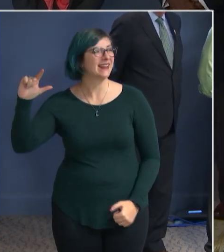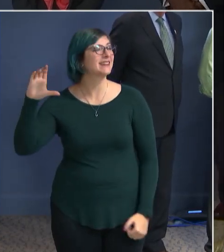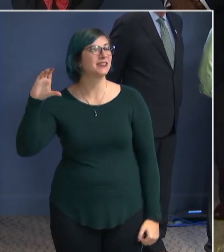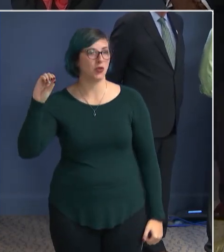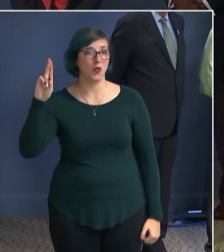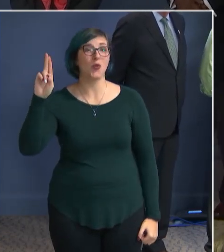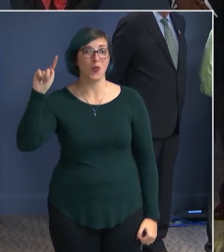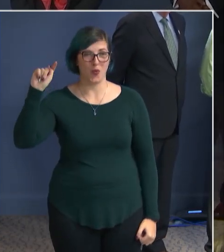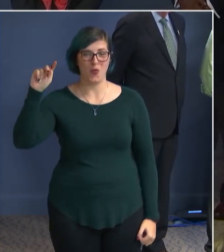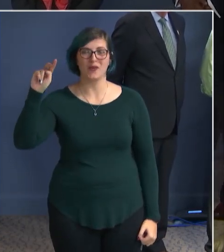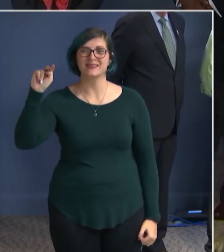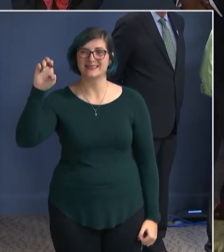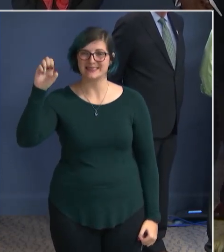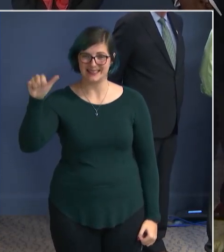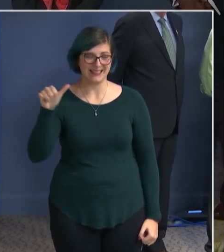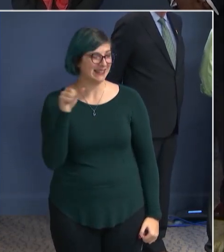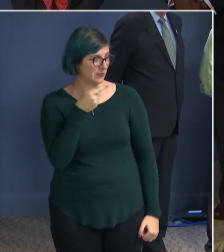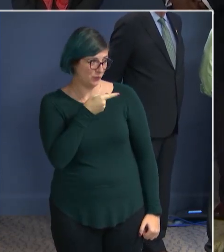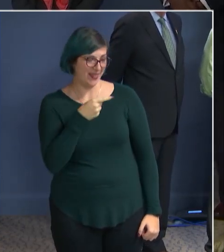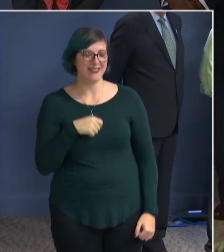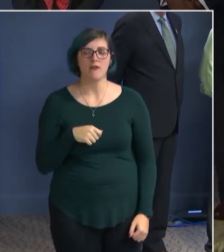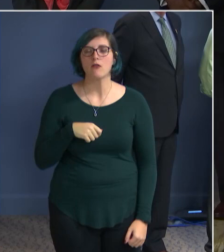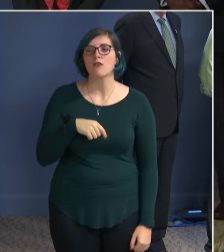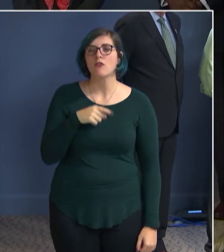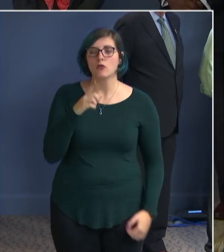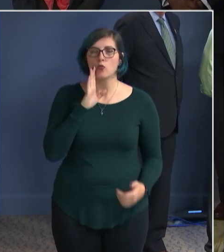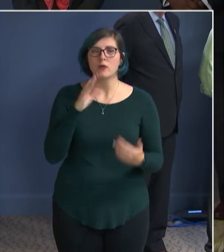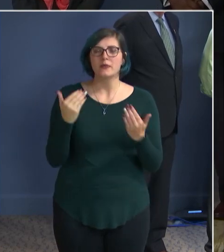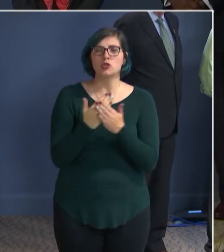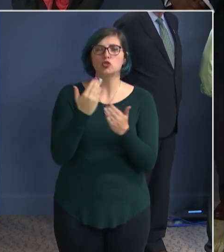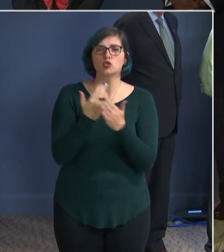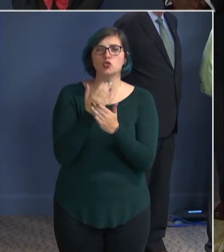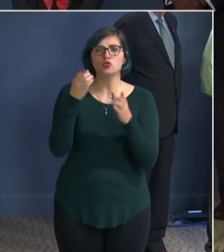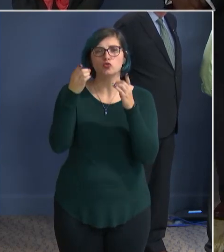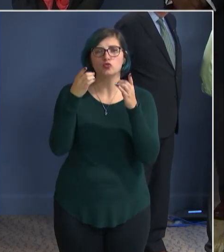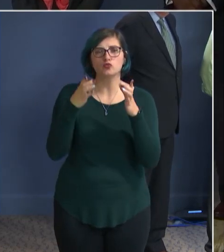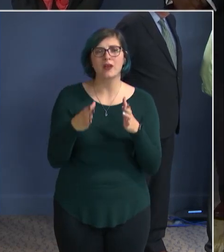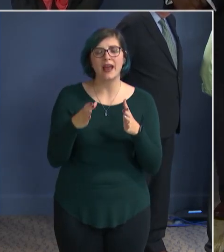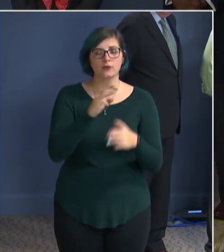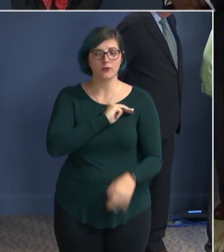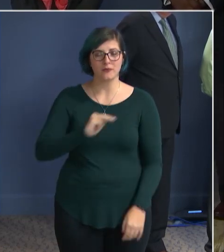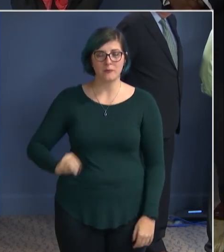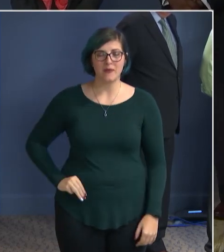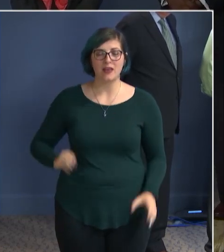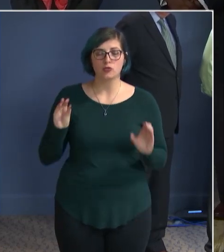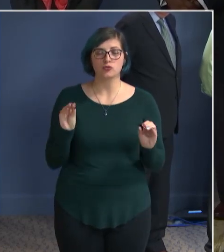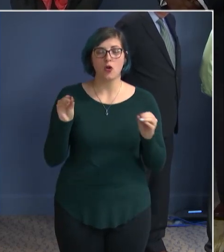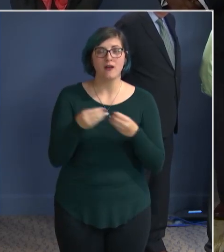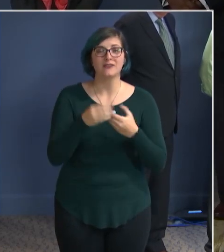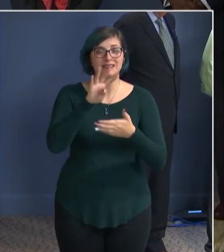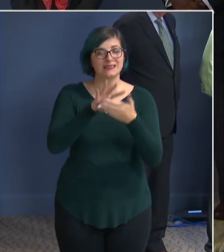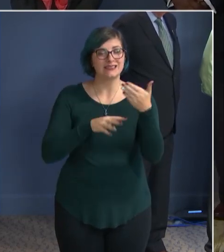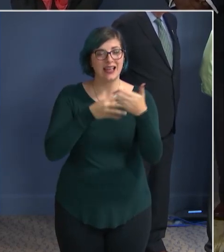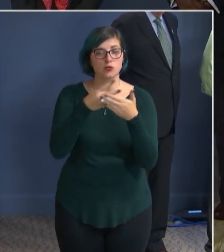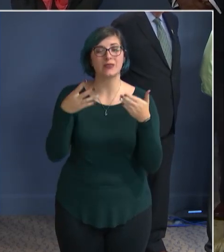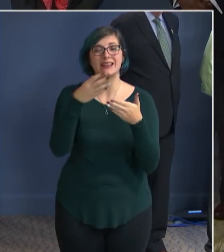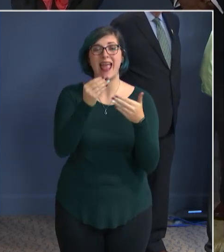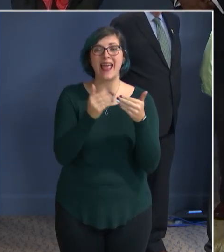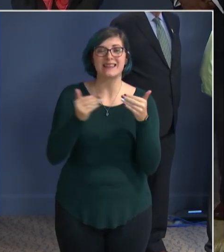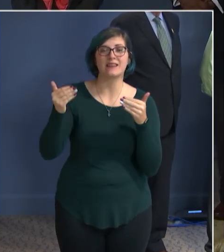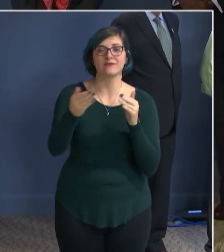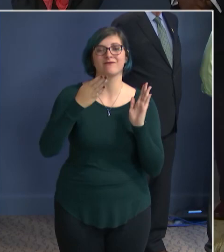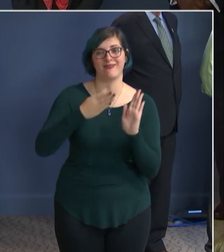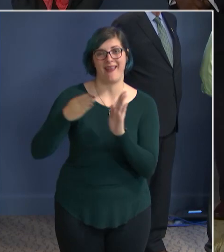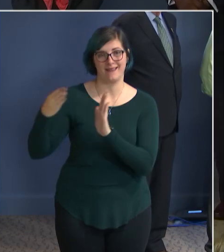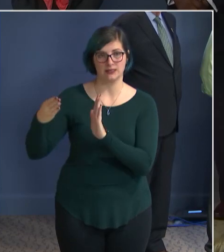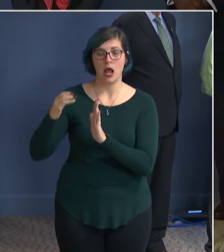right here, and Courtney will be the new director of the Mayor's Office of Scheduling and Advance. And